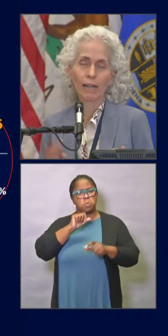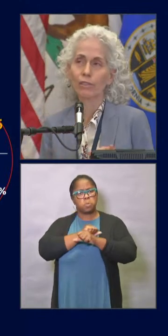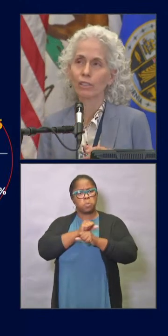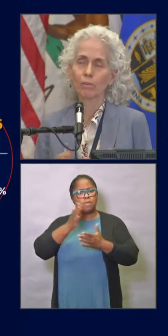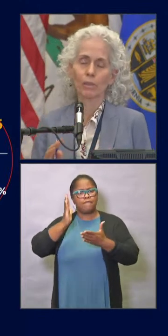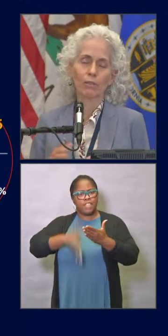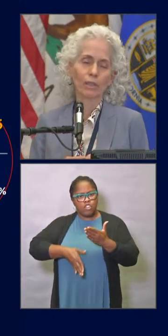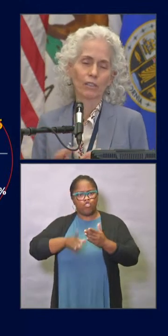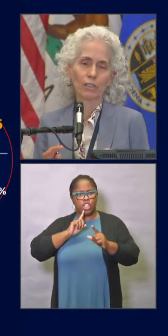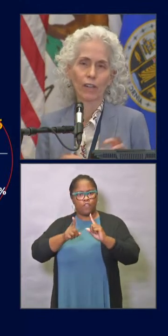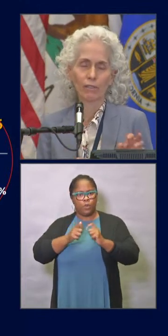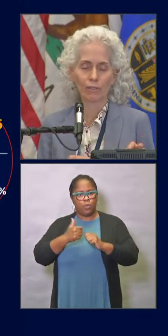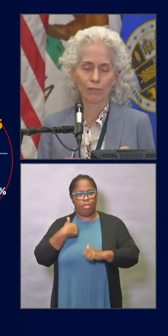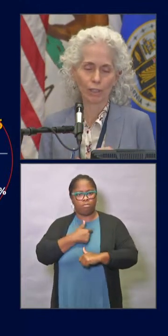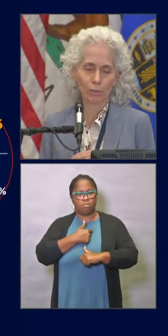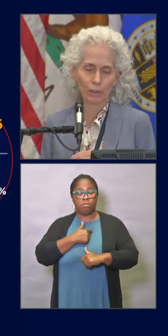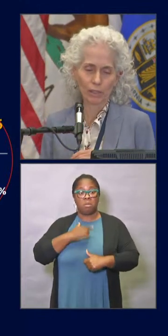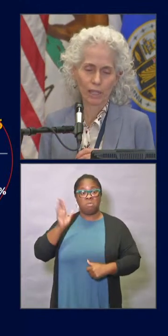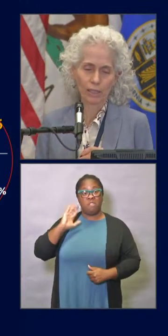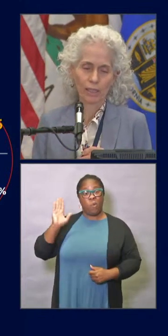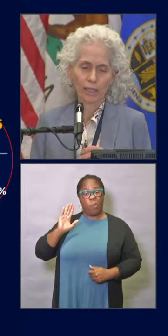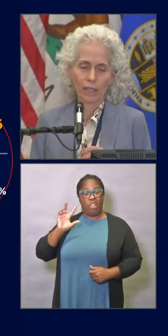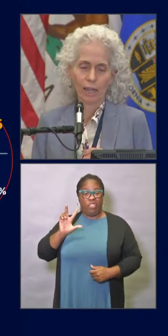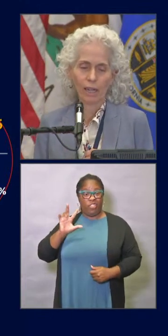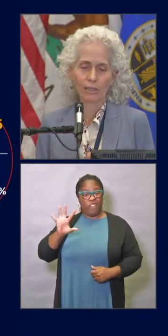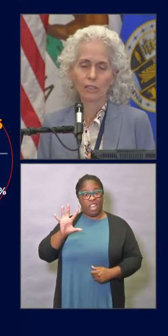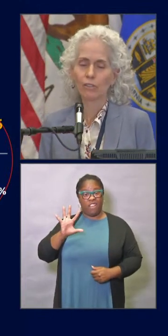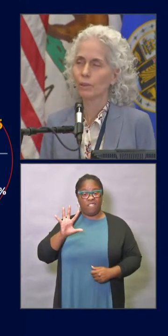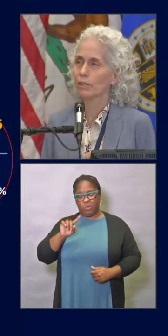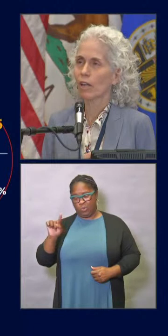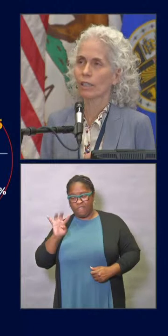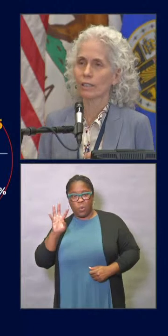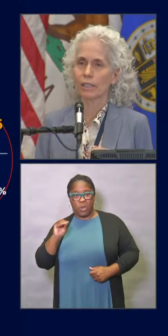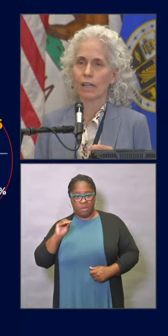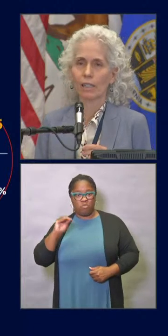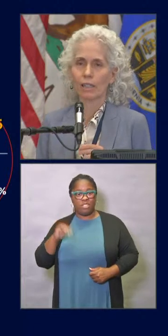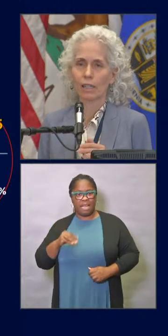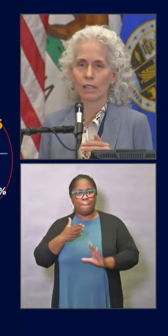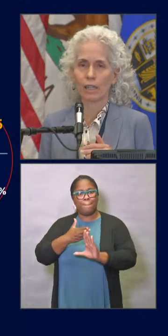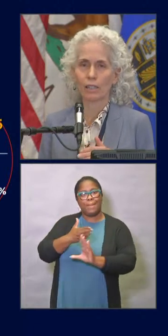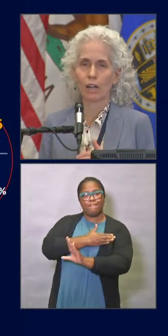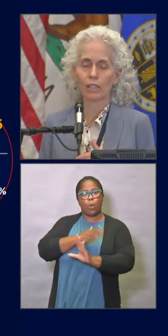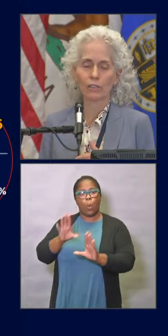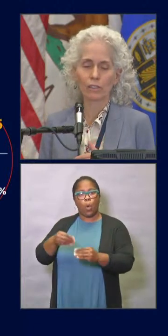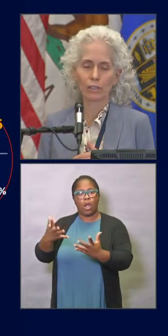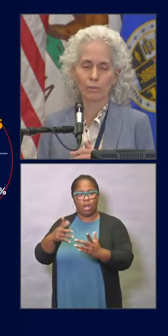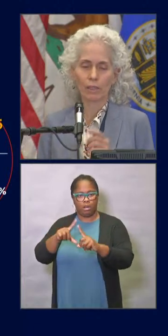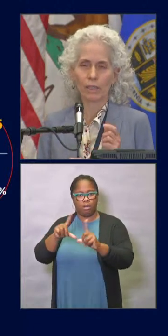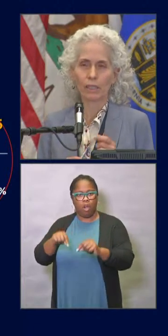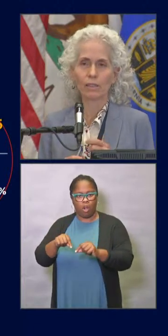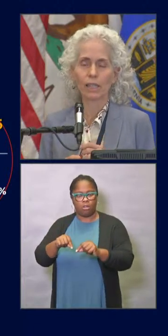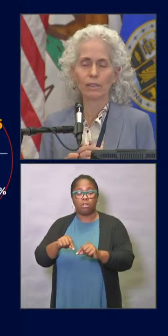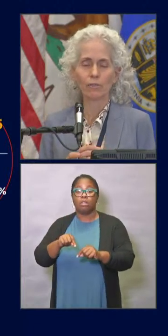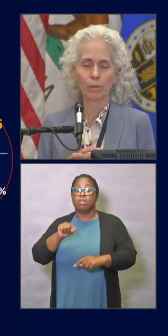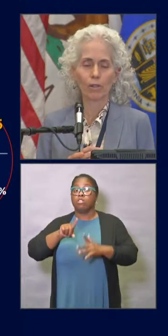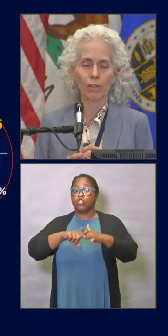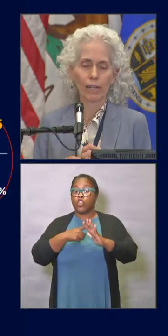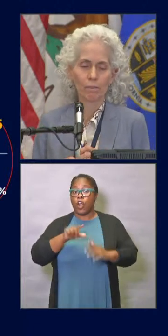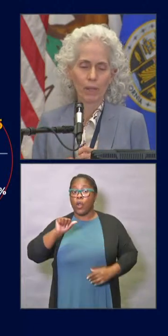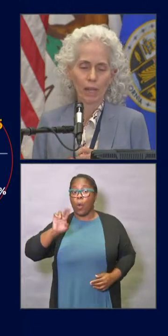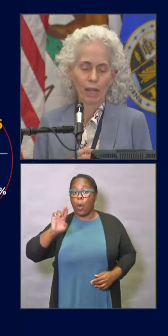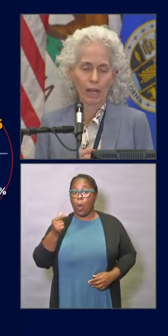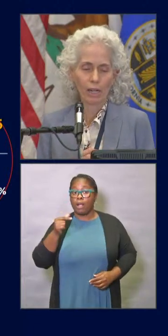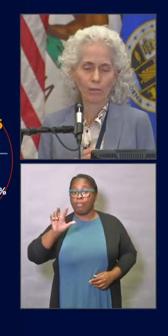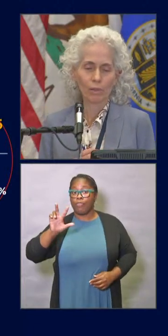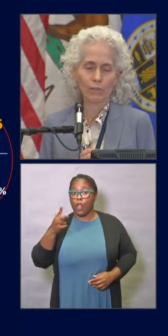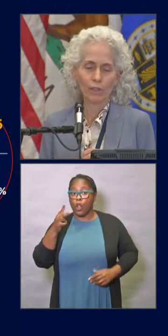we were averaging between 35 and 40%. Since we started on August 3rd with the incentive